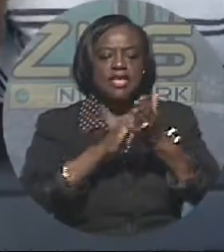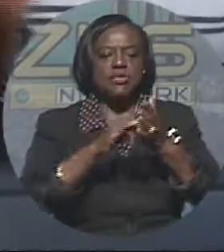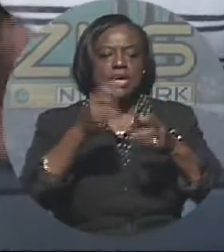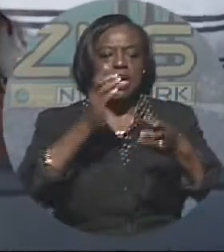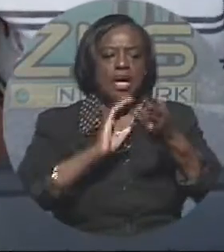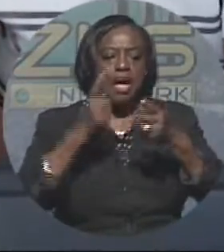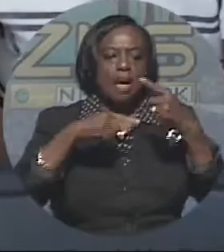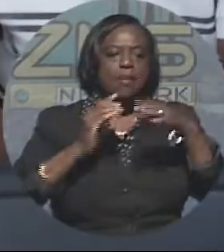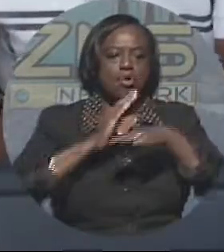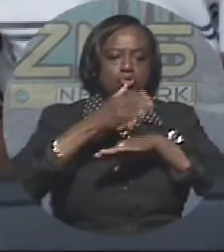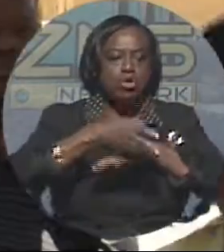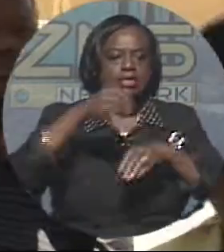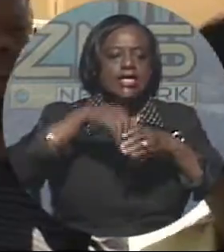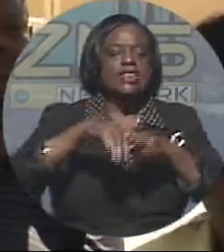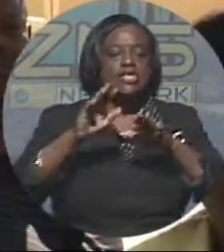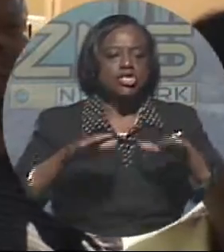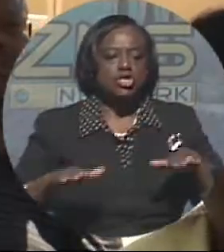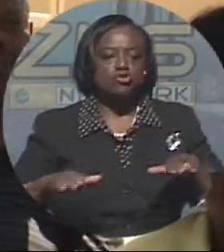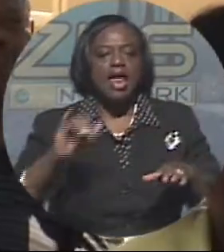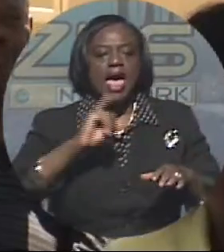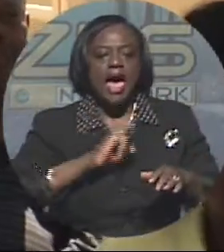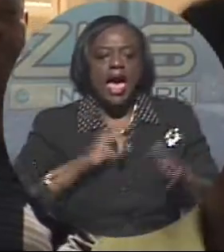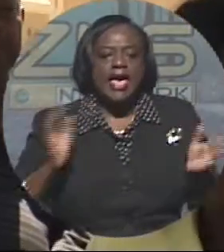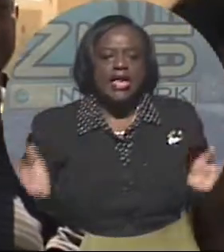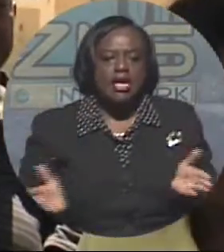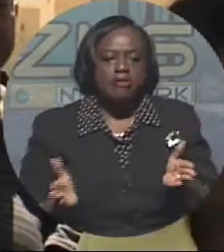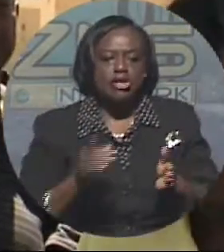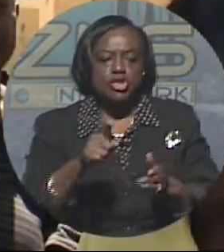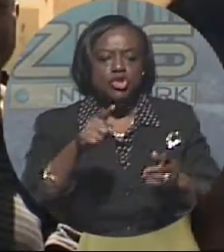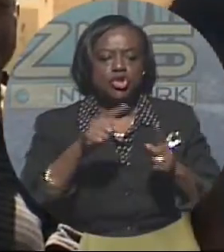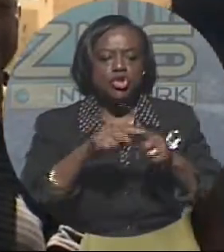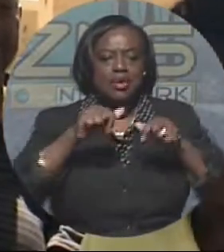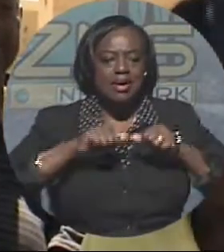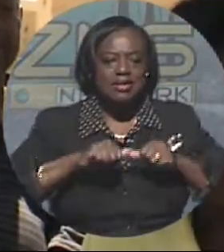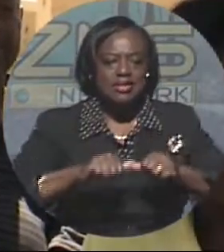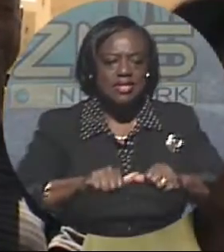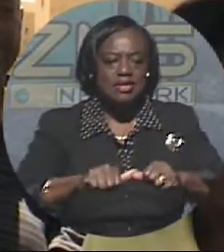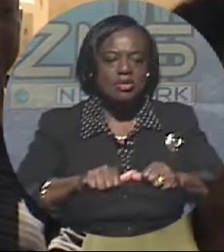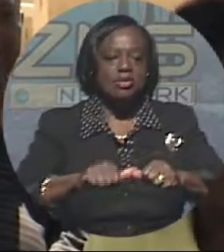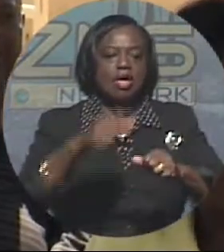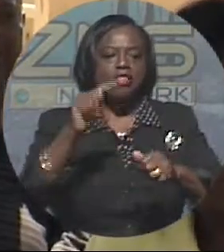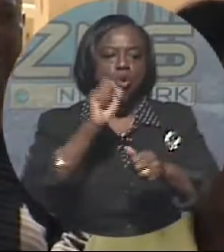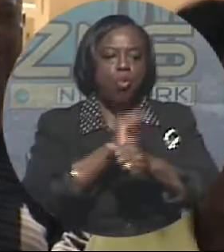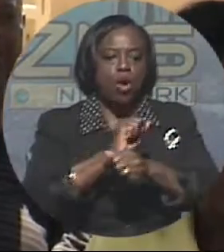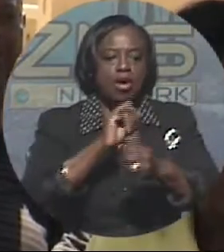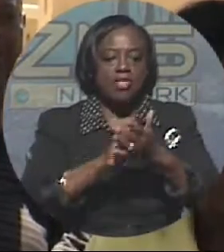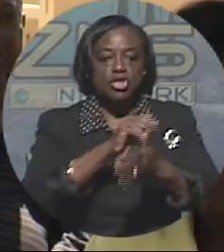commend you and to encourage you to continue the work you're doing.